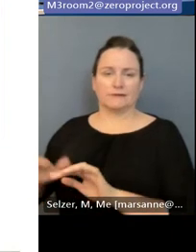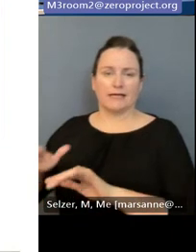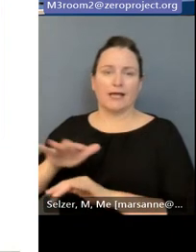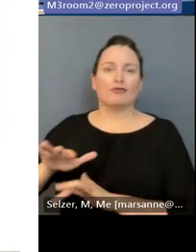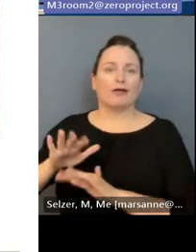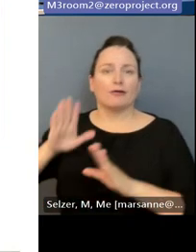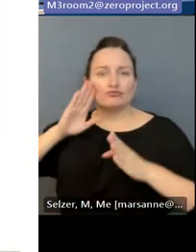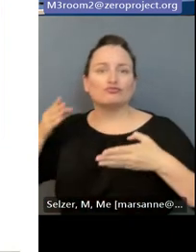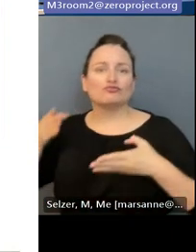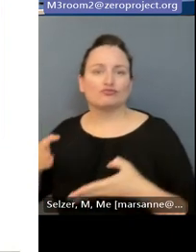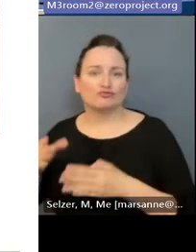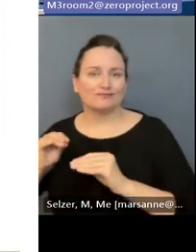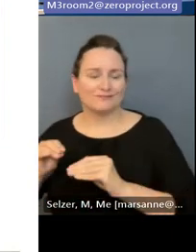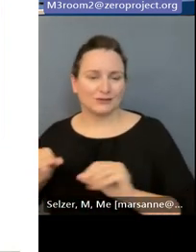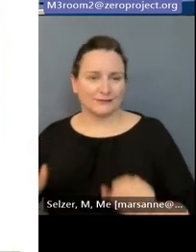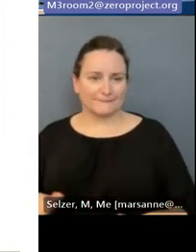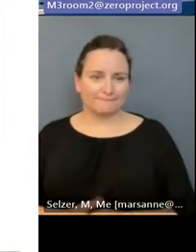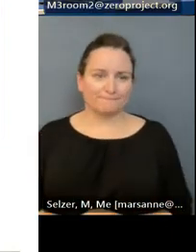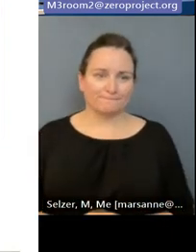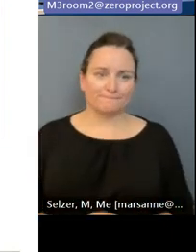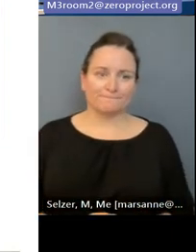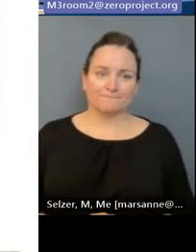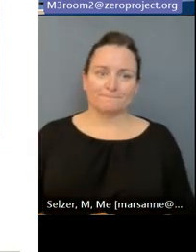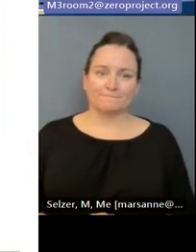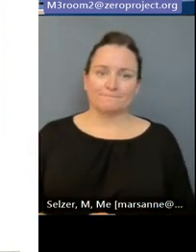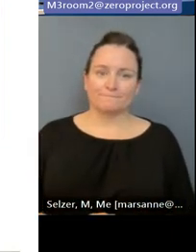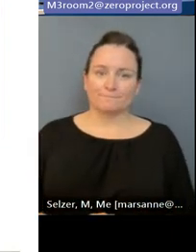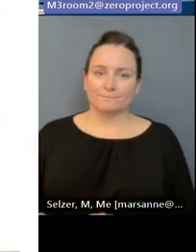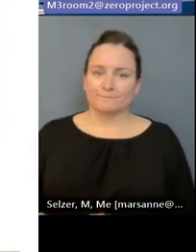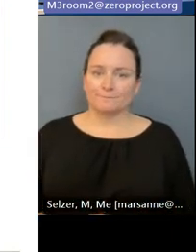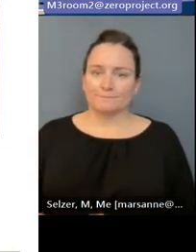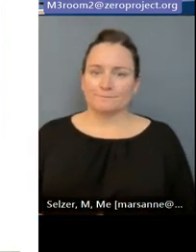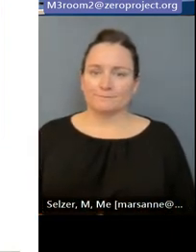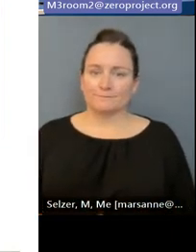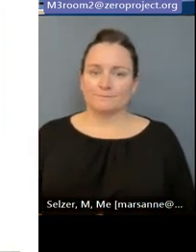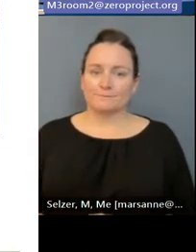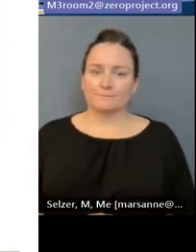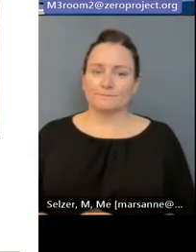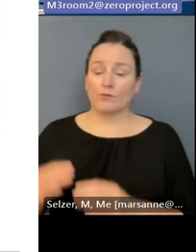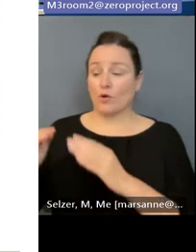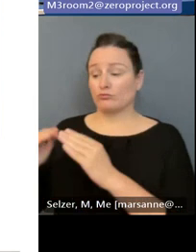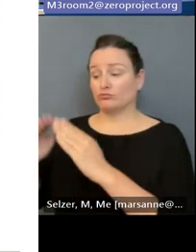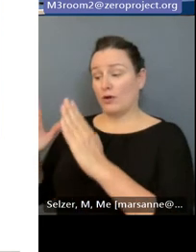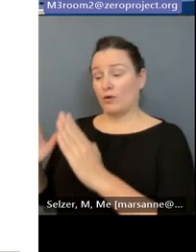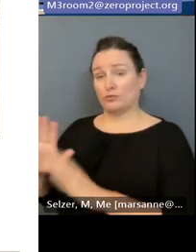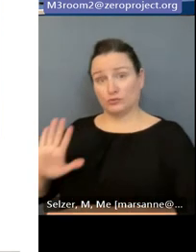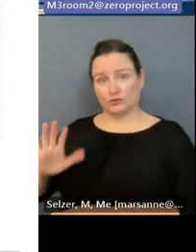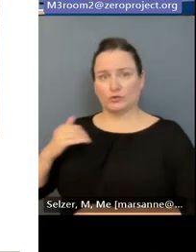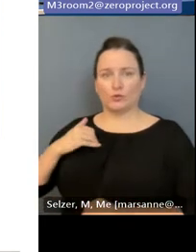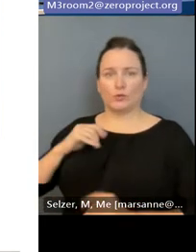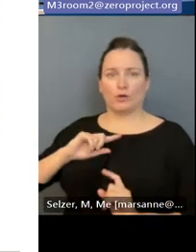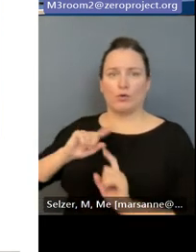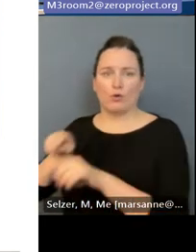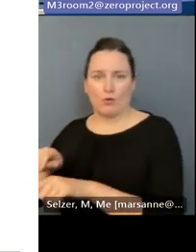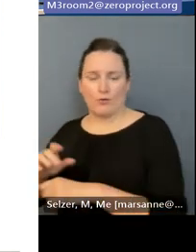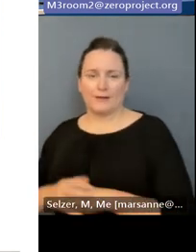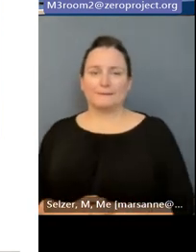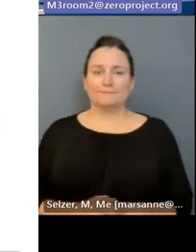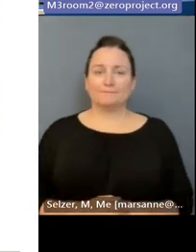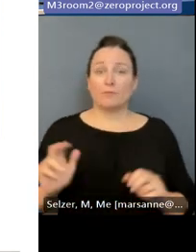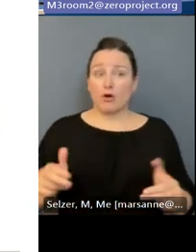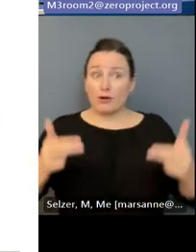So impact. So impact is, as a home-based service provider and online service provider, we don't change therapists. The